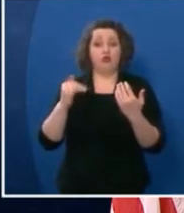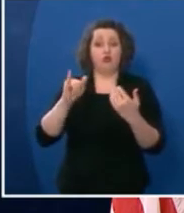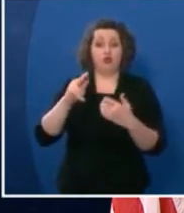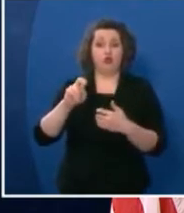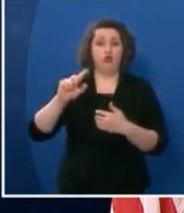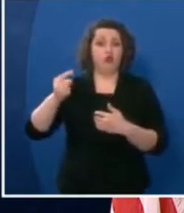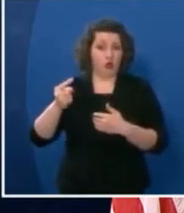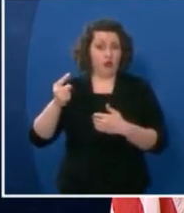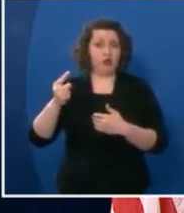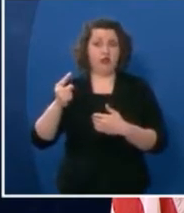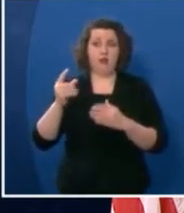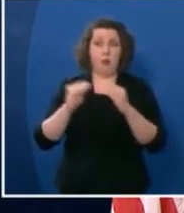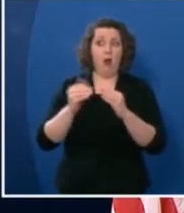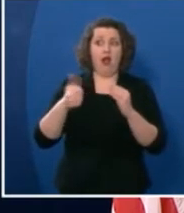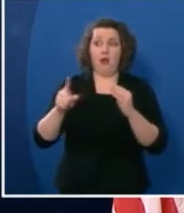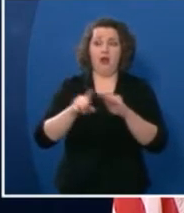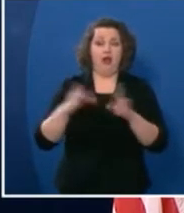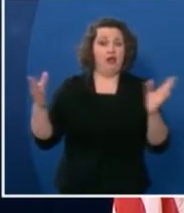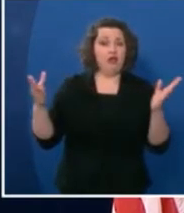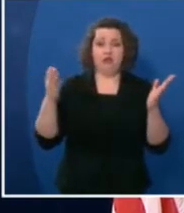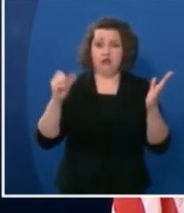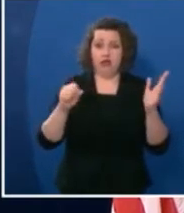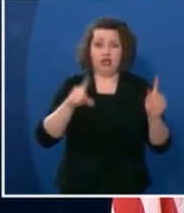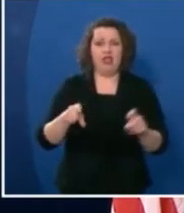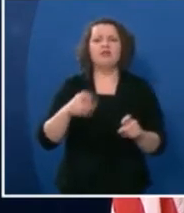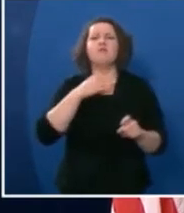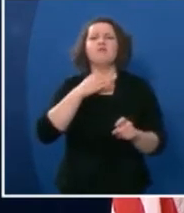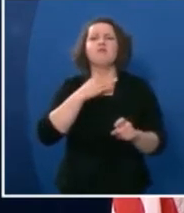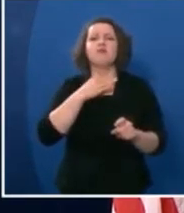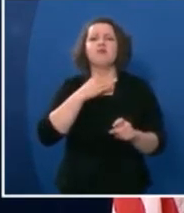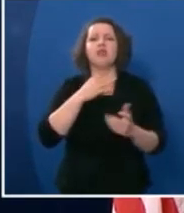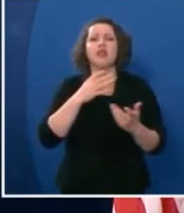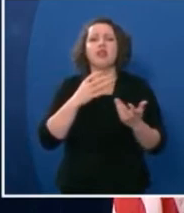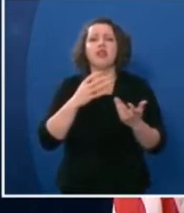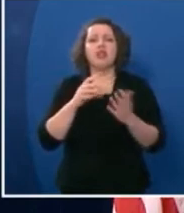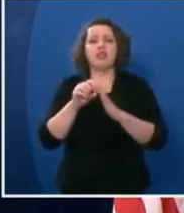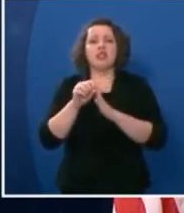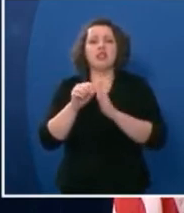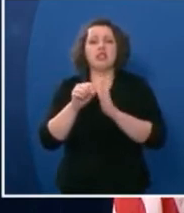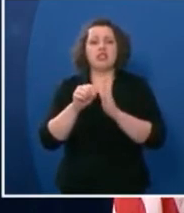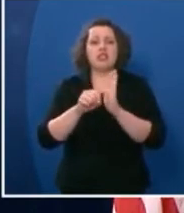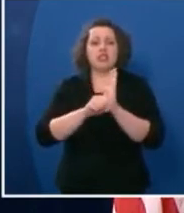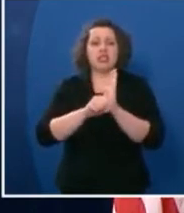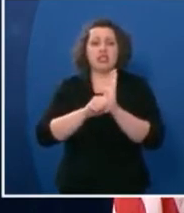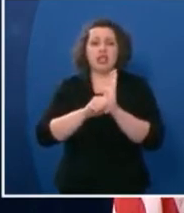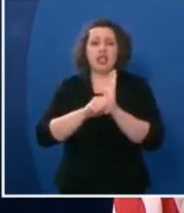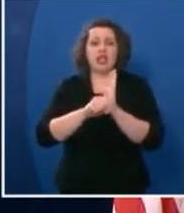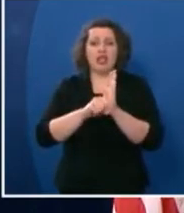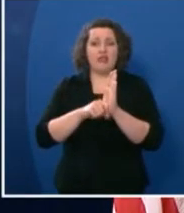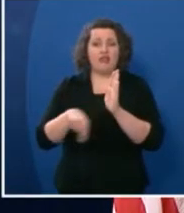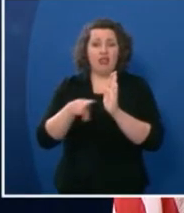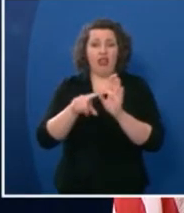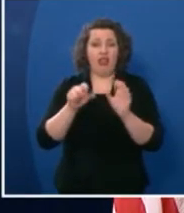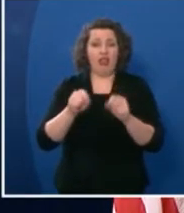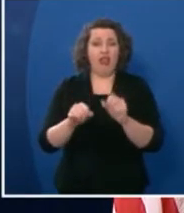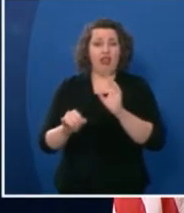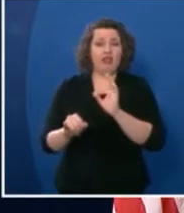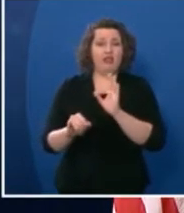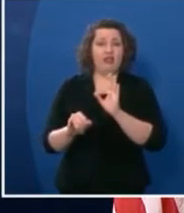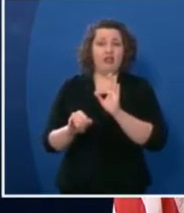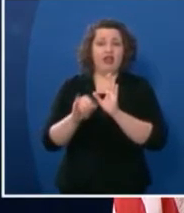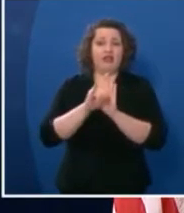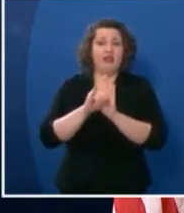1st, I'm curious, how is the state going to be able to identify when spikes